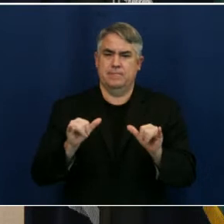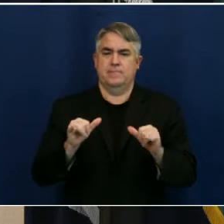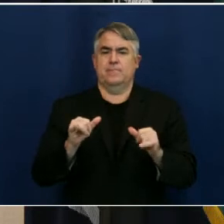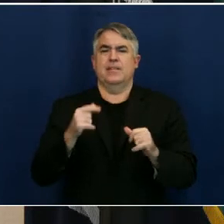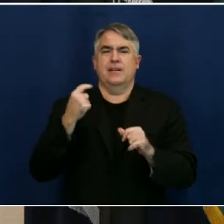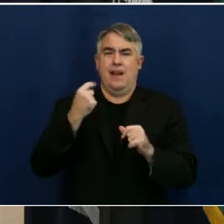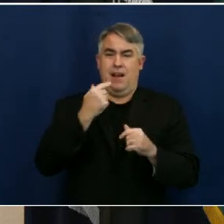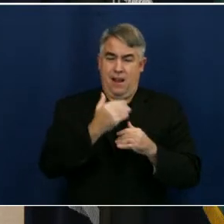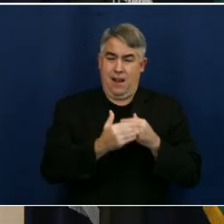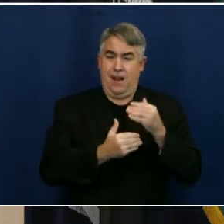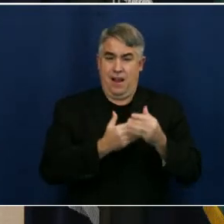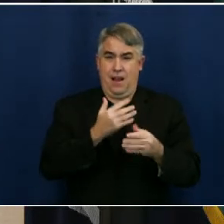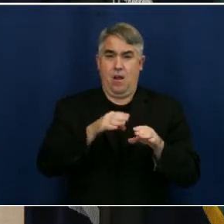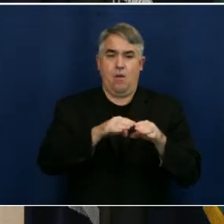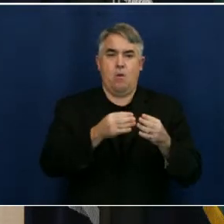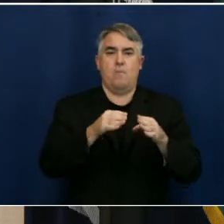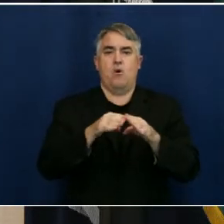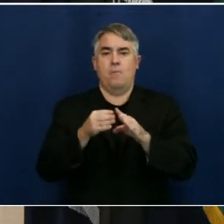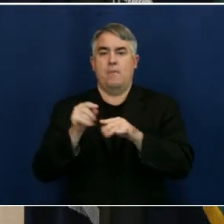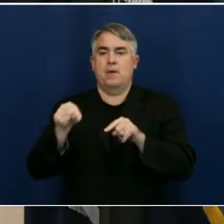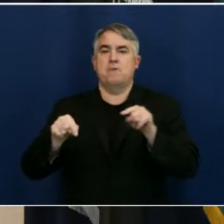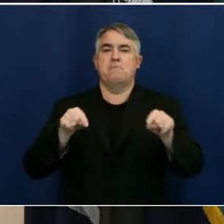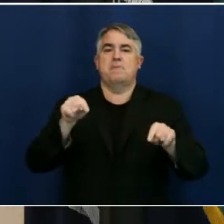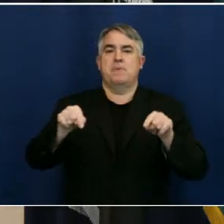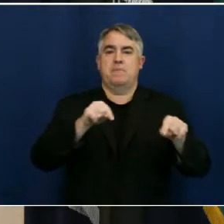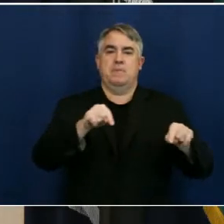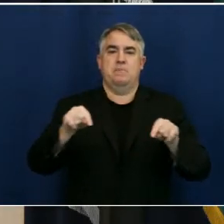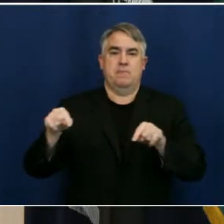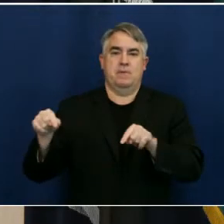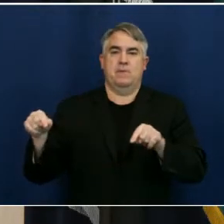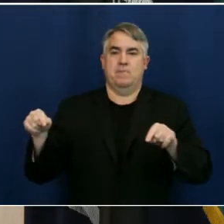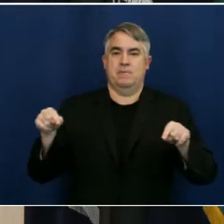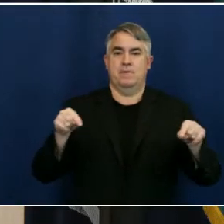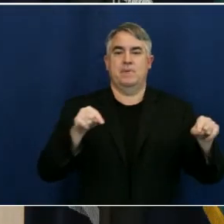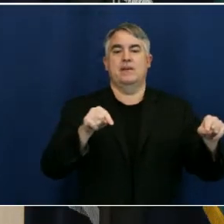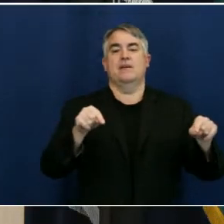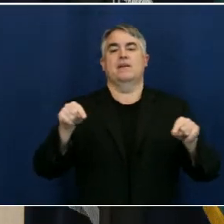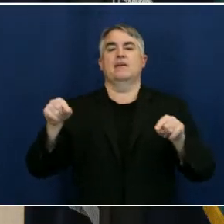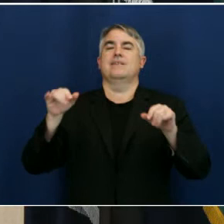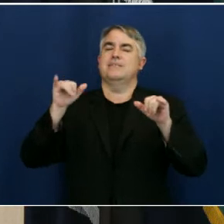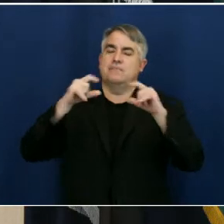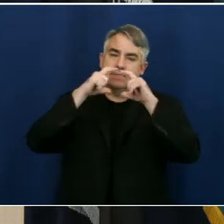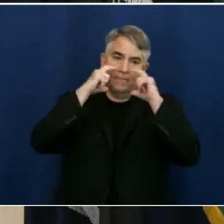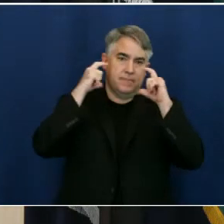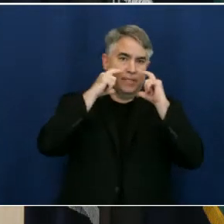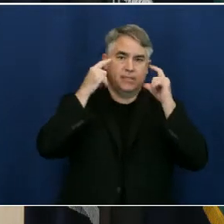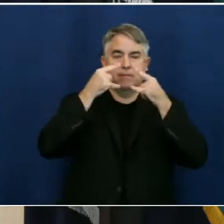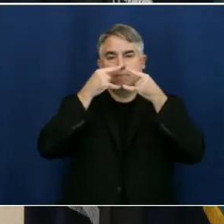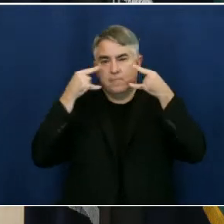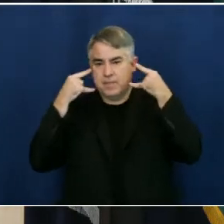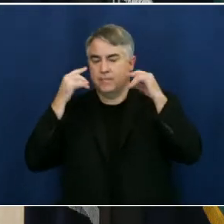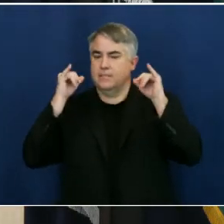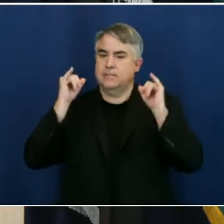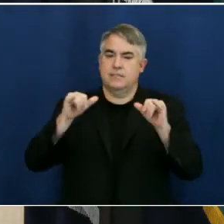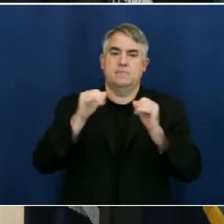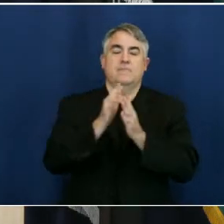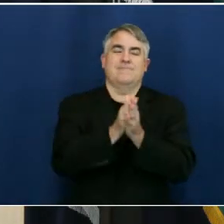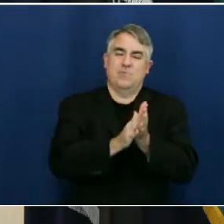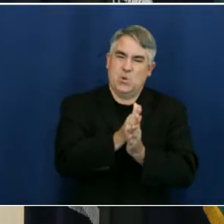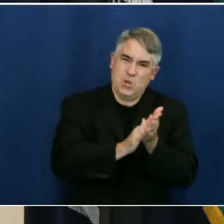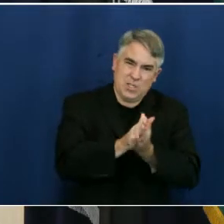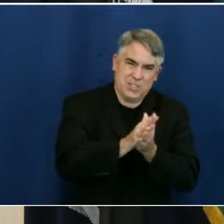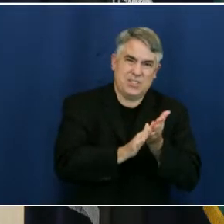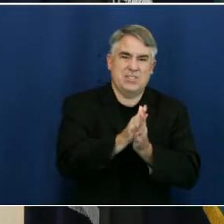vaccines and get out of this. And so we still have to wear our mask and wash our hands, physically distance from non-household members,